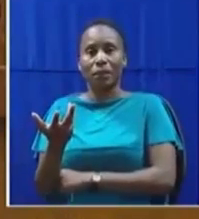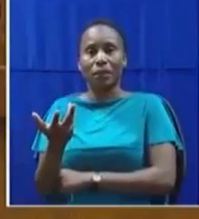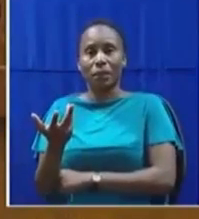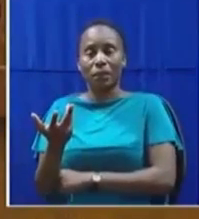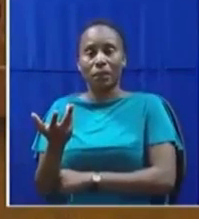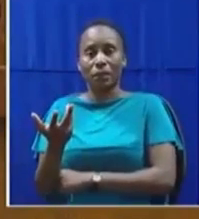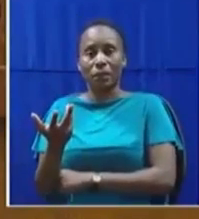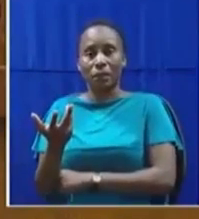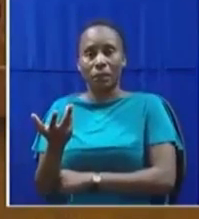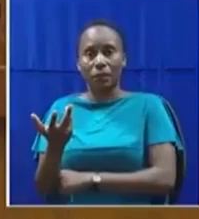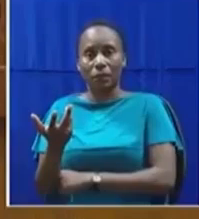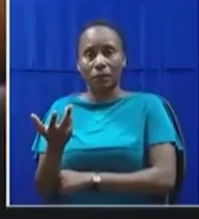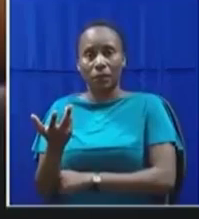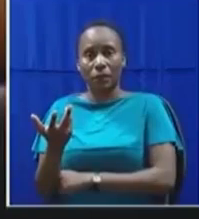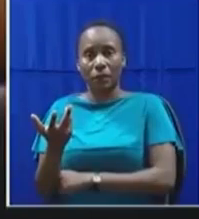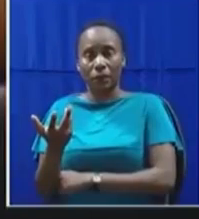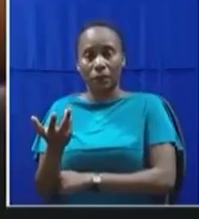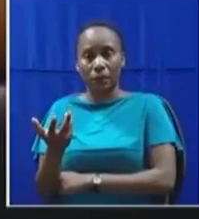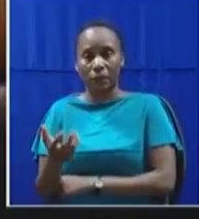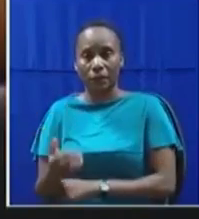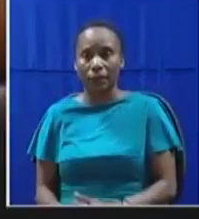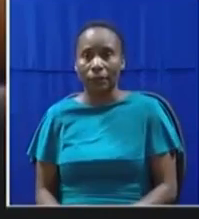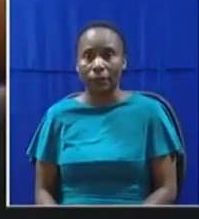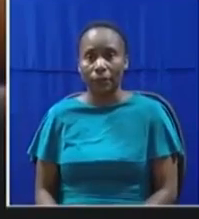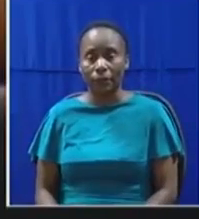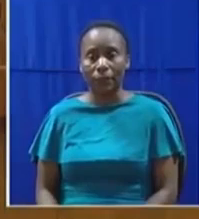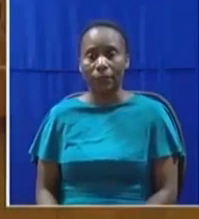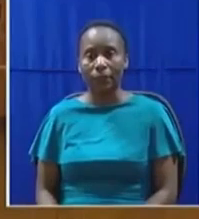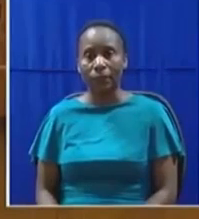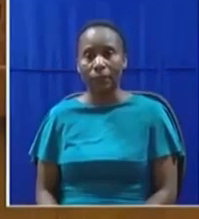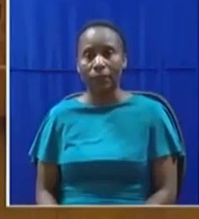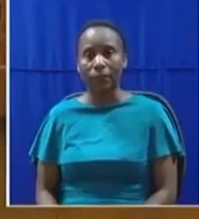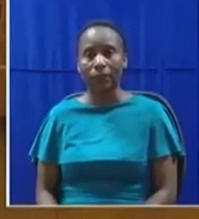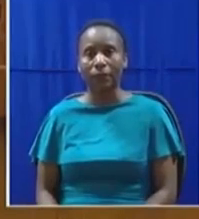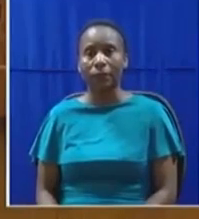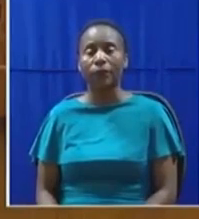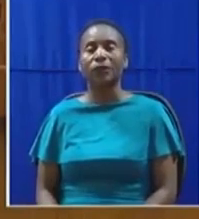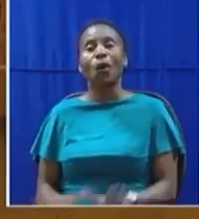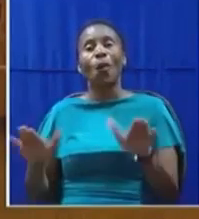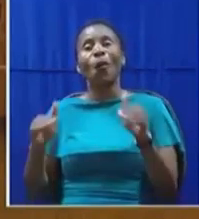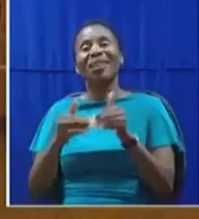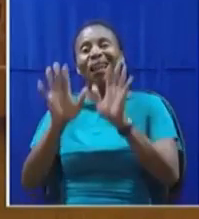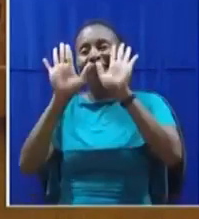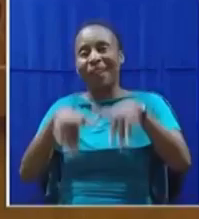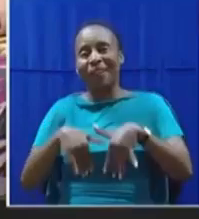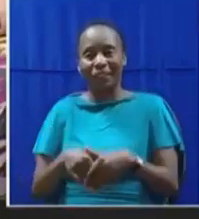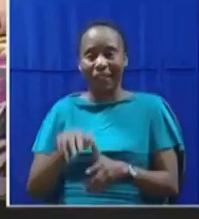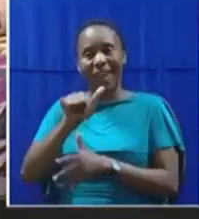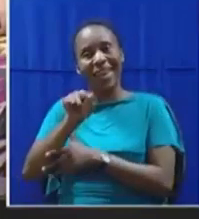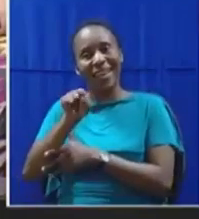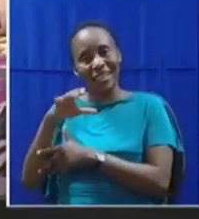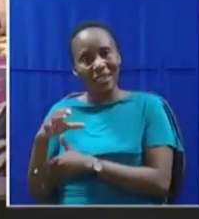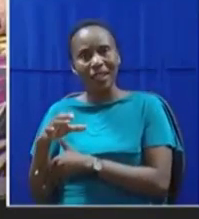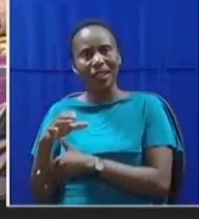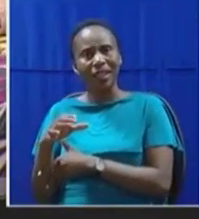Okay. Proceed, Honorable Member. Let the opposition leave the ANC. Almost